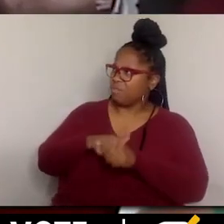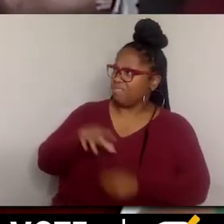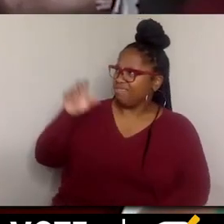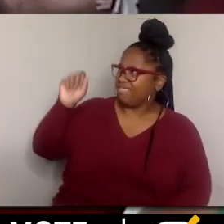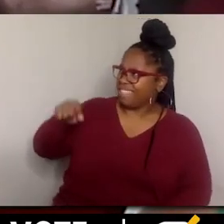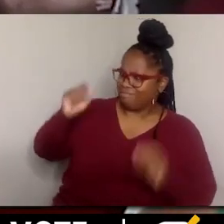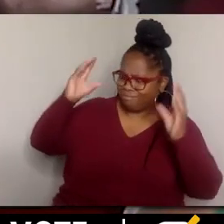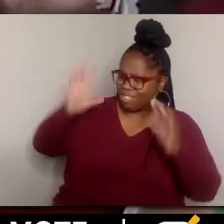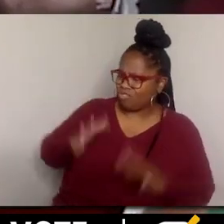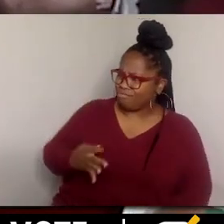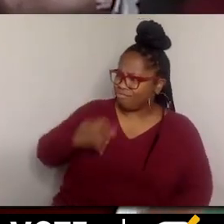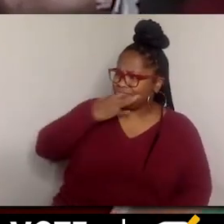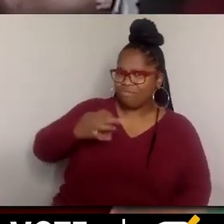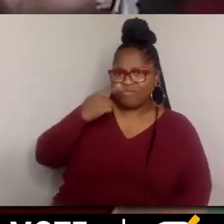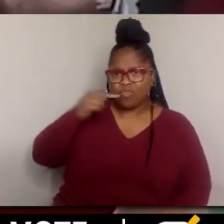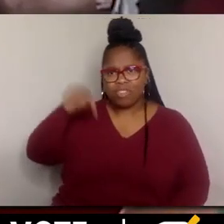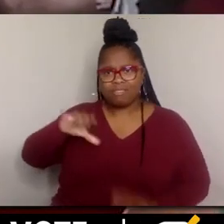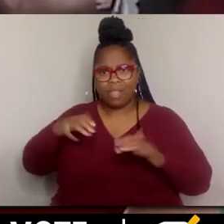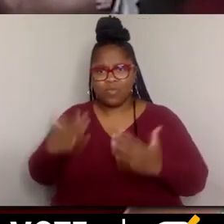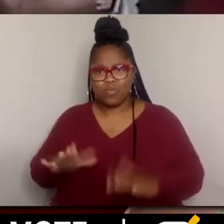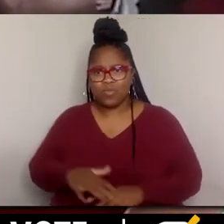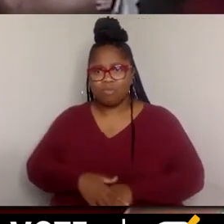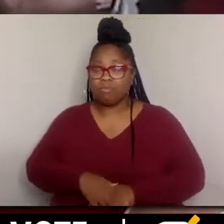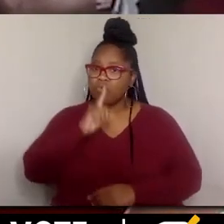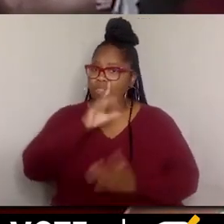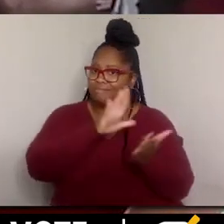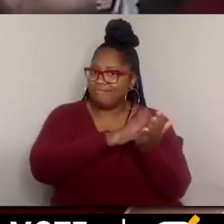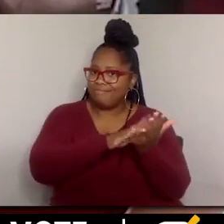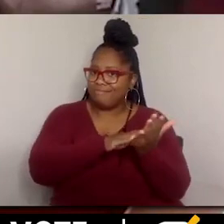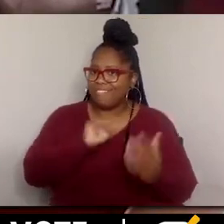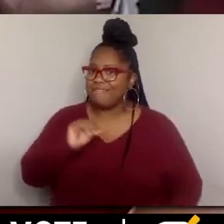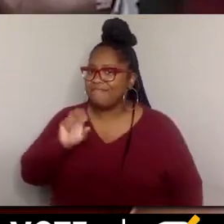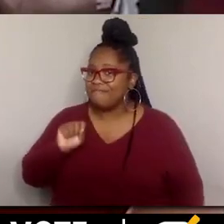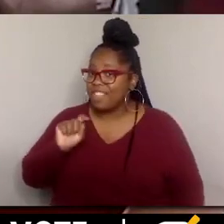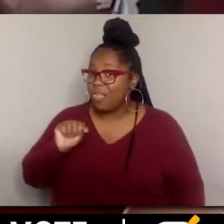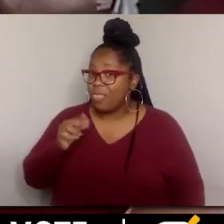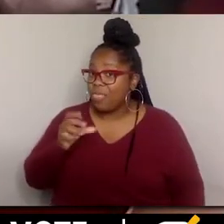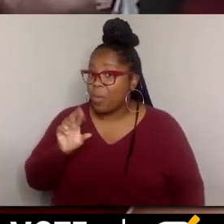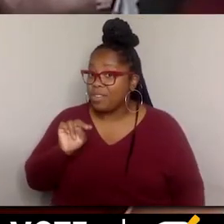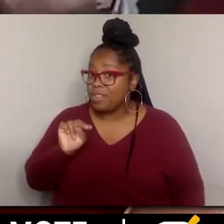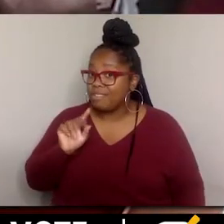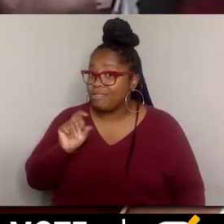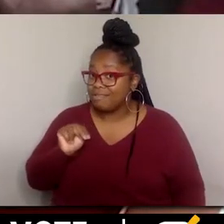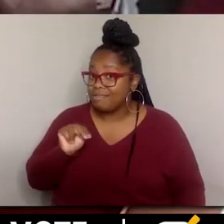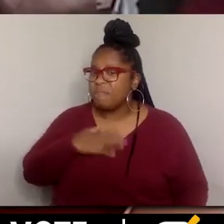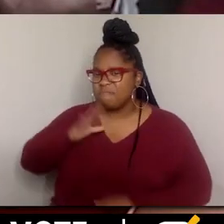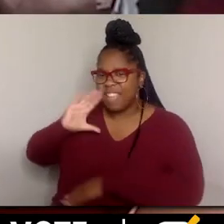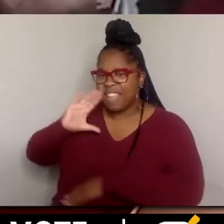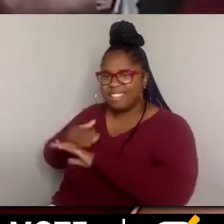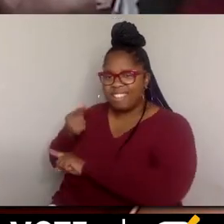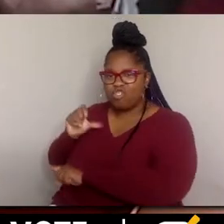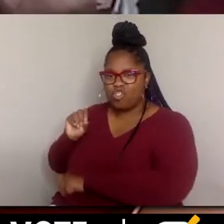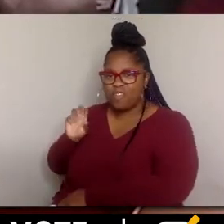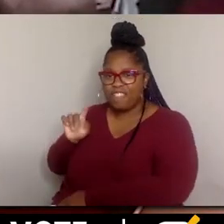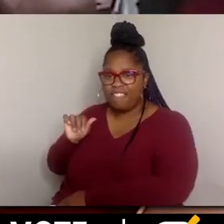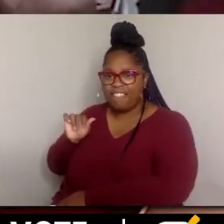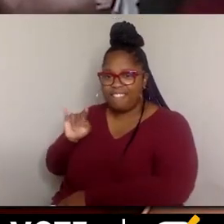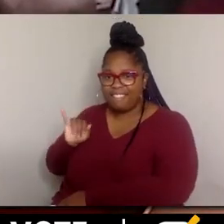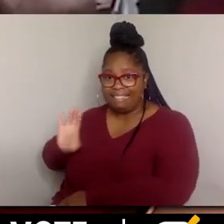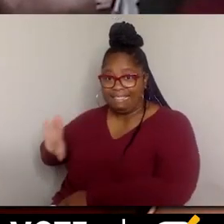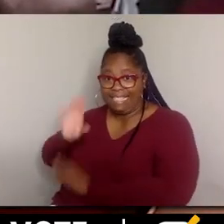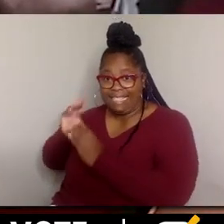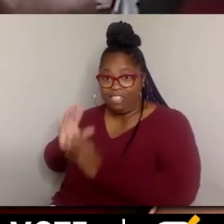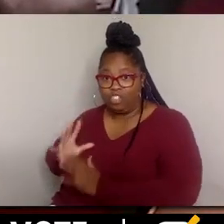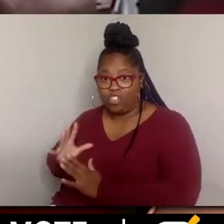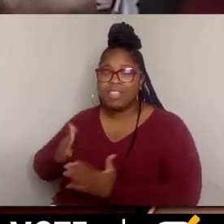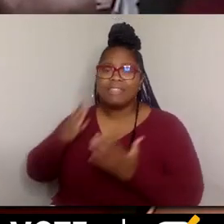classroom. And a shout out to Ms. Thornton, Giovanni's teacher. Thank you for creating some